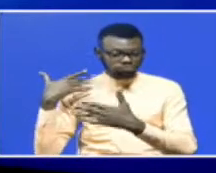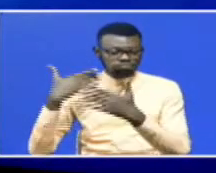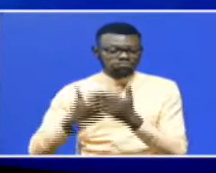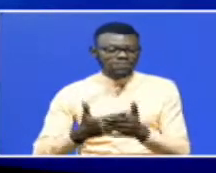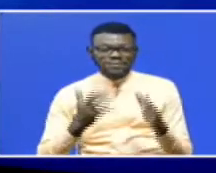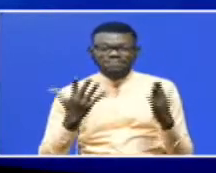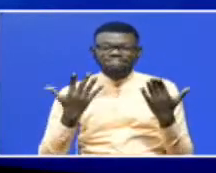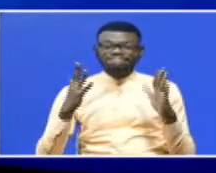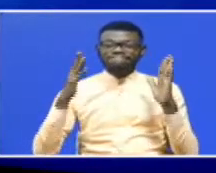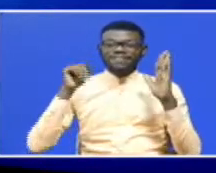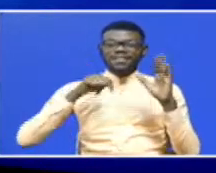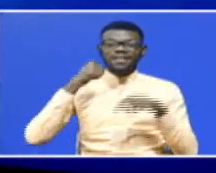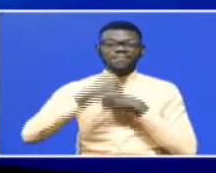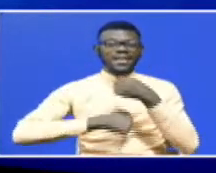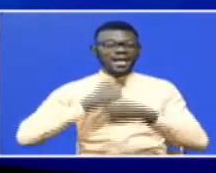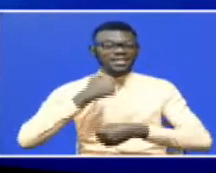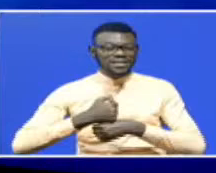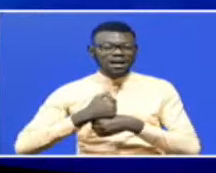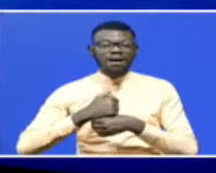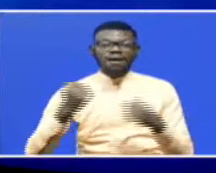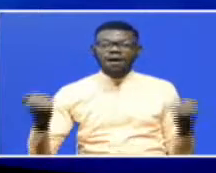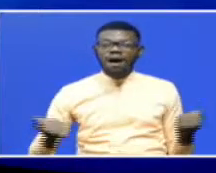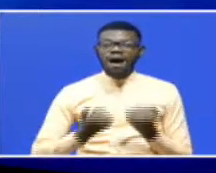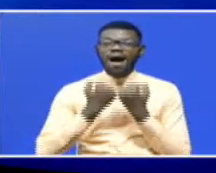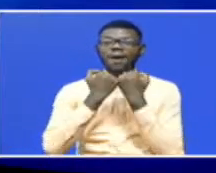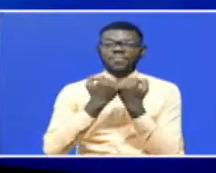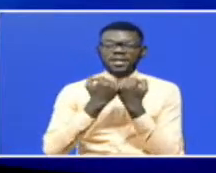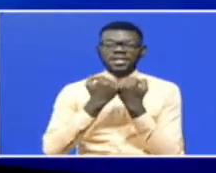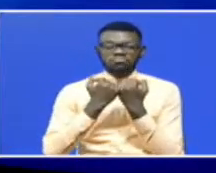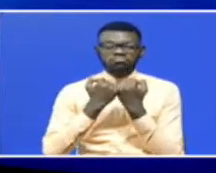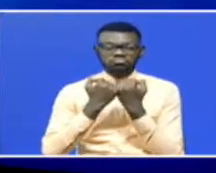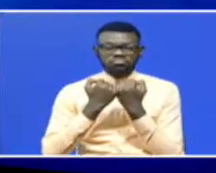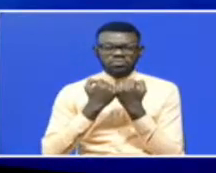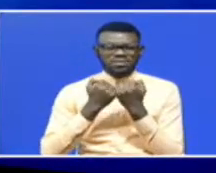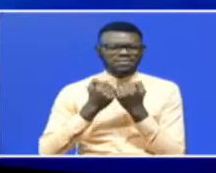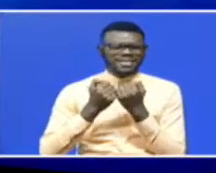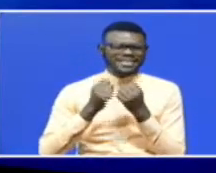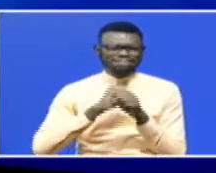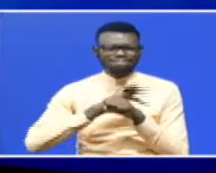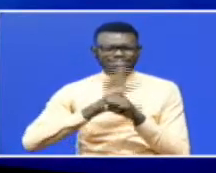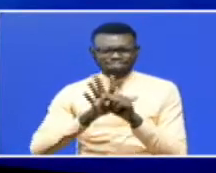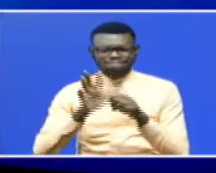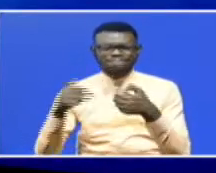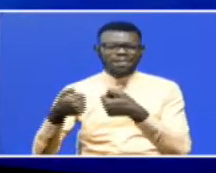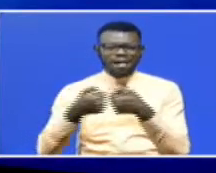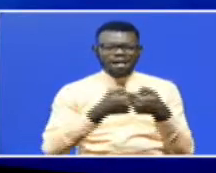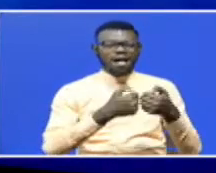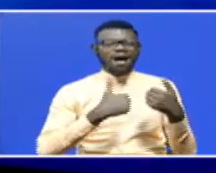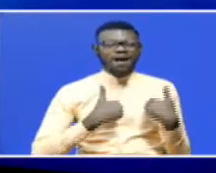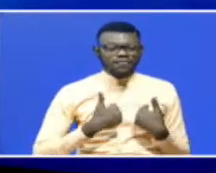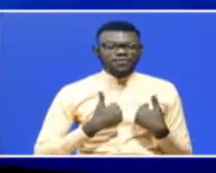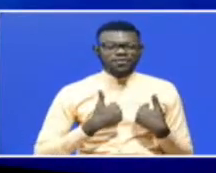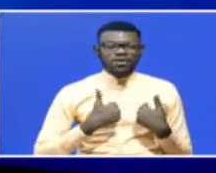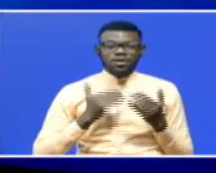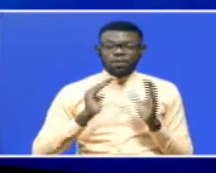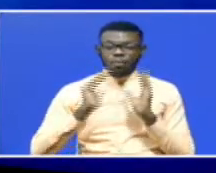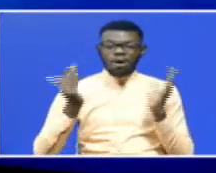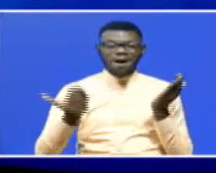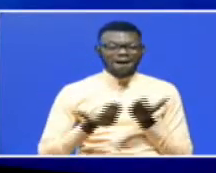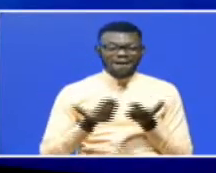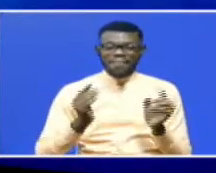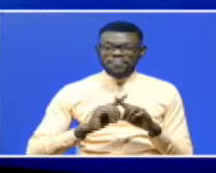inception. These year's celebrations are happening within unprecedented times of the COVID-19 pandemic.